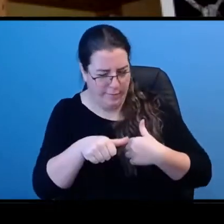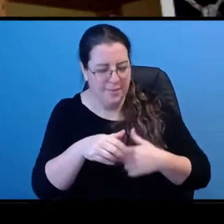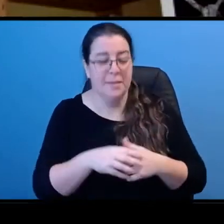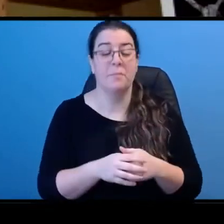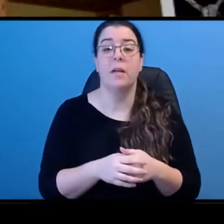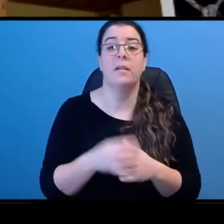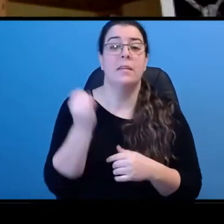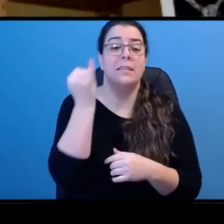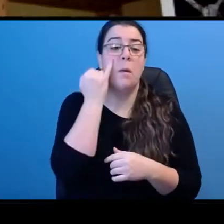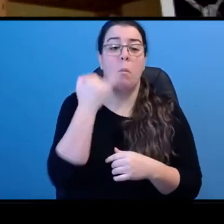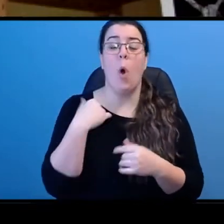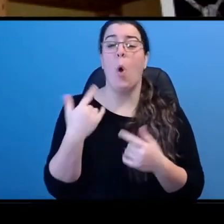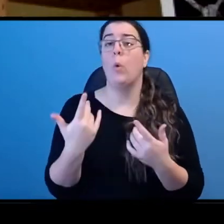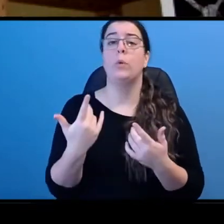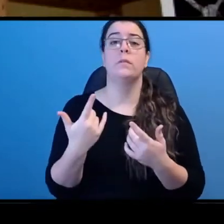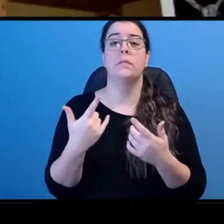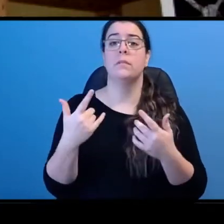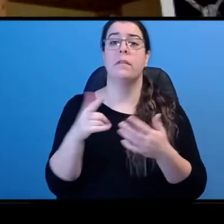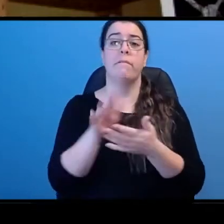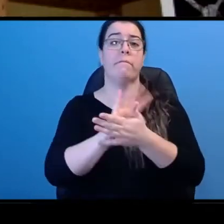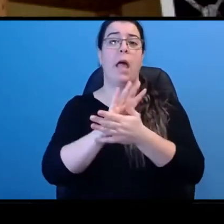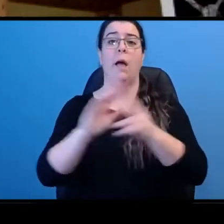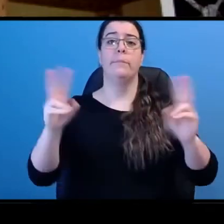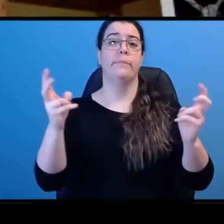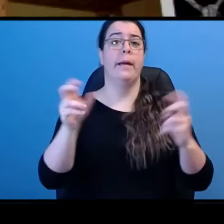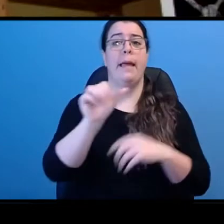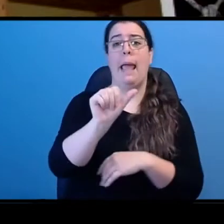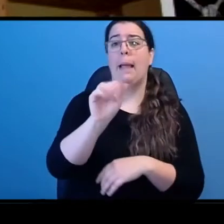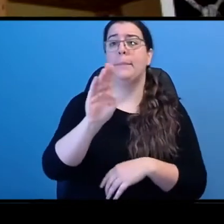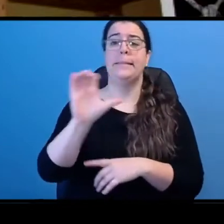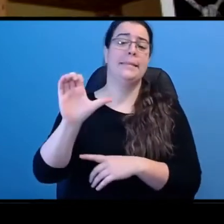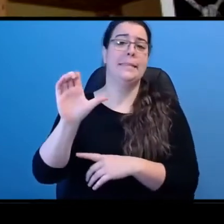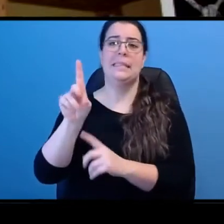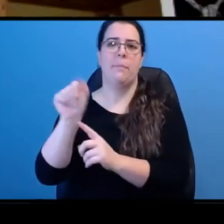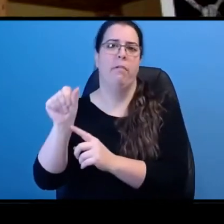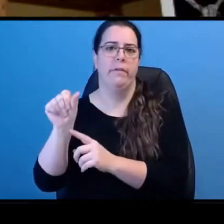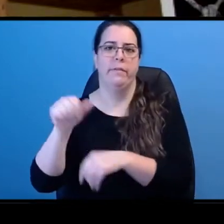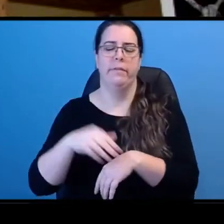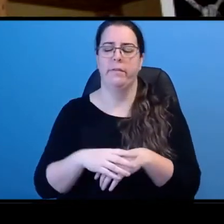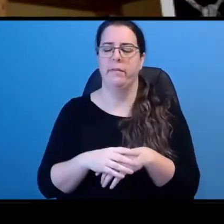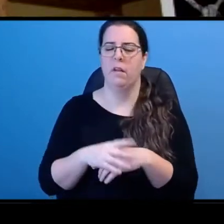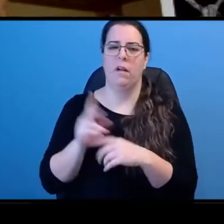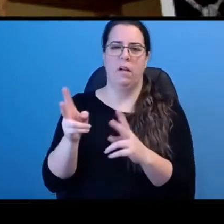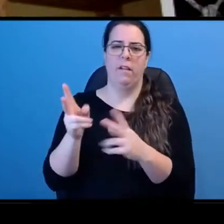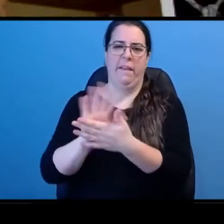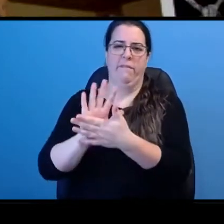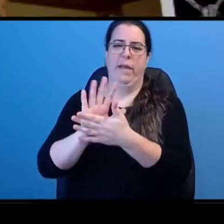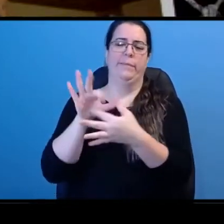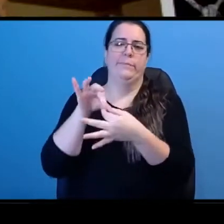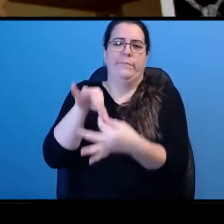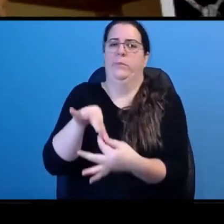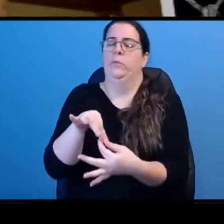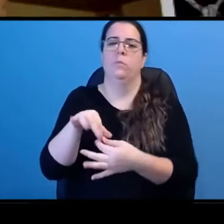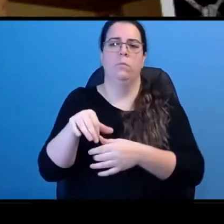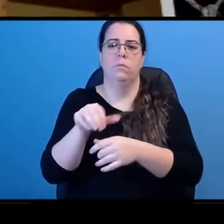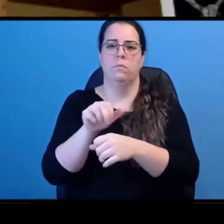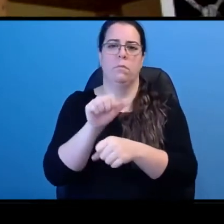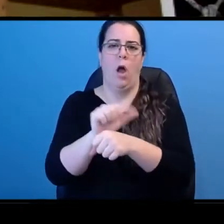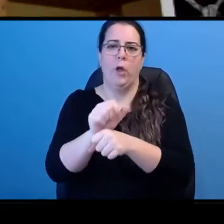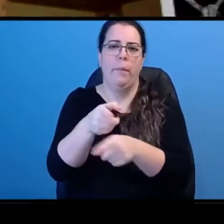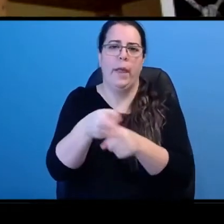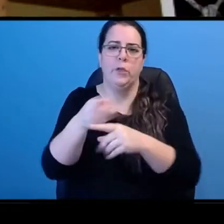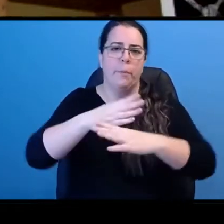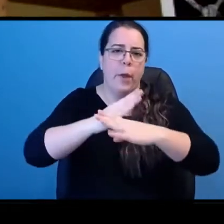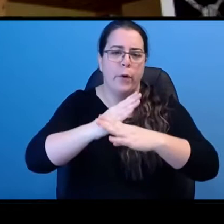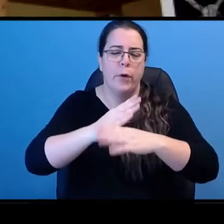ABC Disability, and it's a short film that's dealing with educational or occupational barriers. for people with disabilities, and